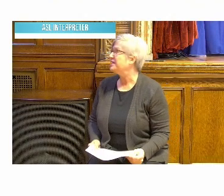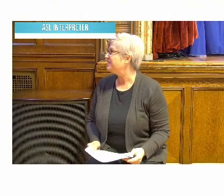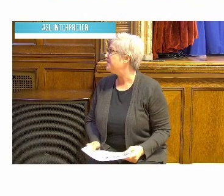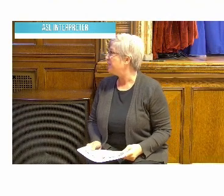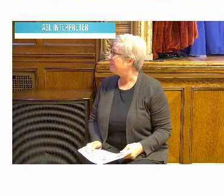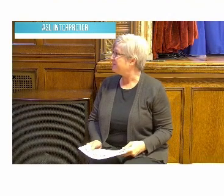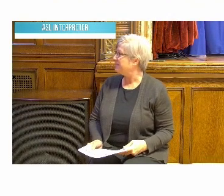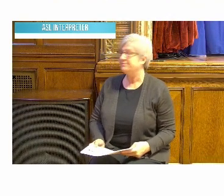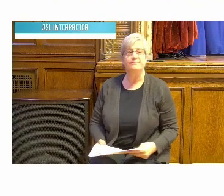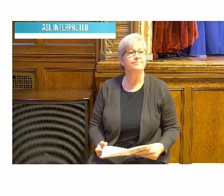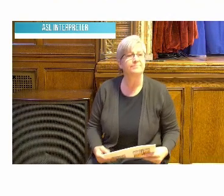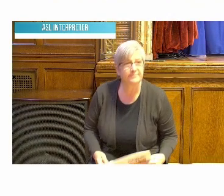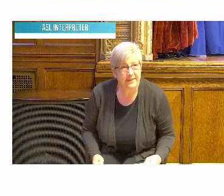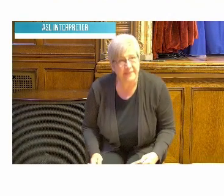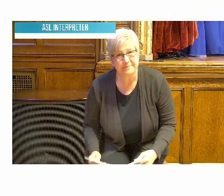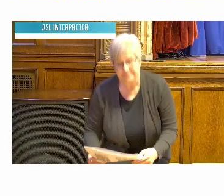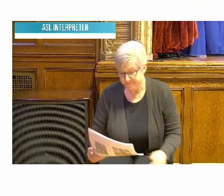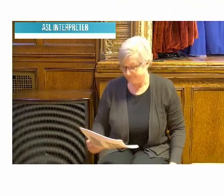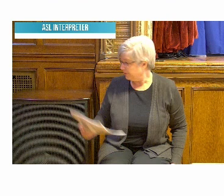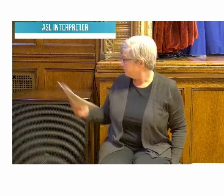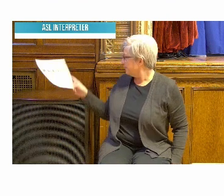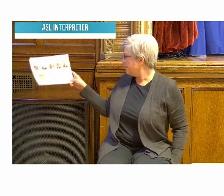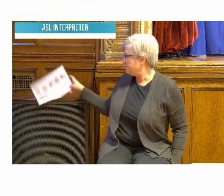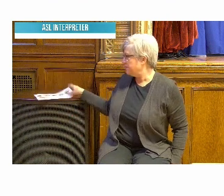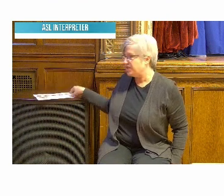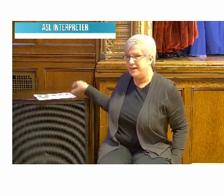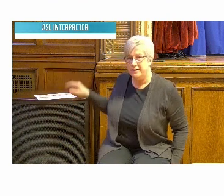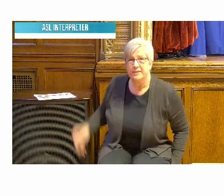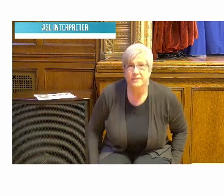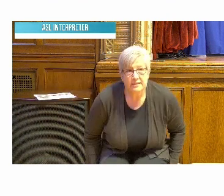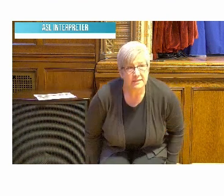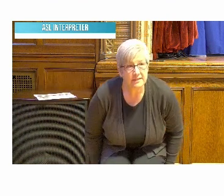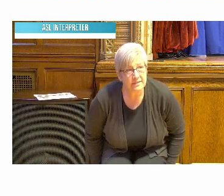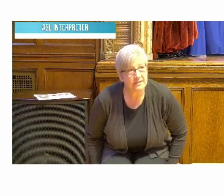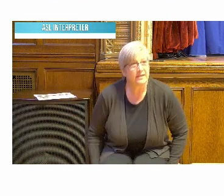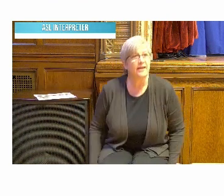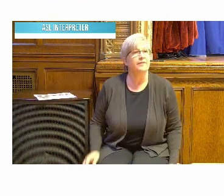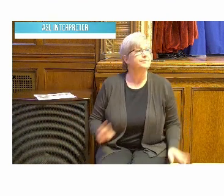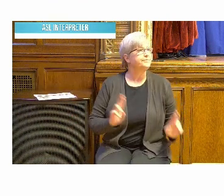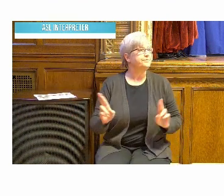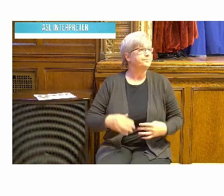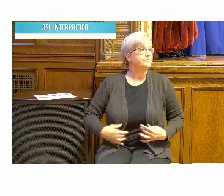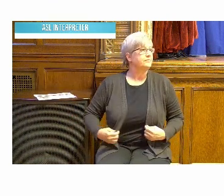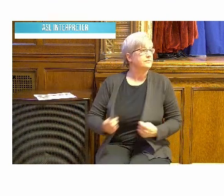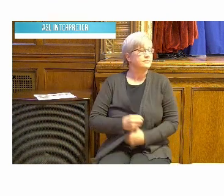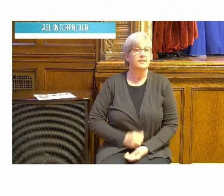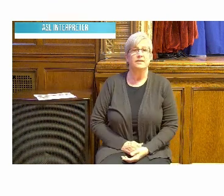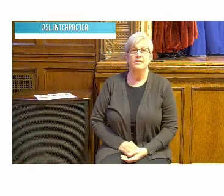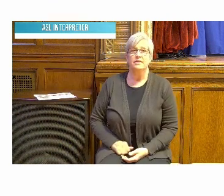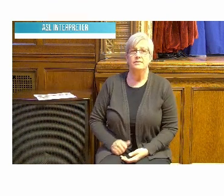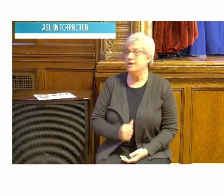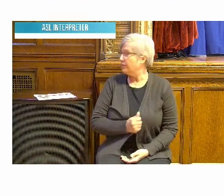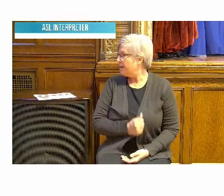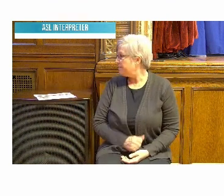We're ready. Okay. Say it again. I'll go ask Meeks if he sees any other elected.